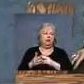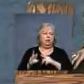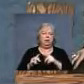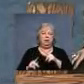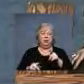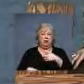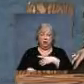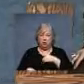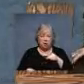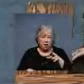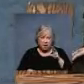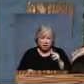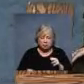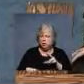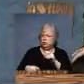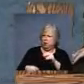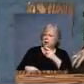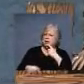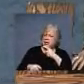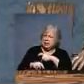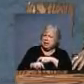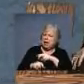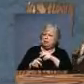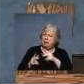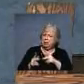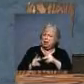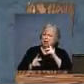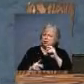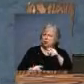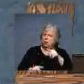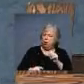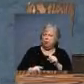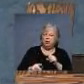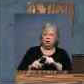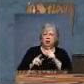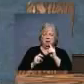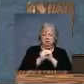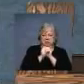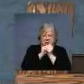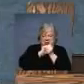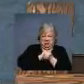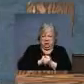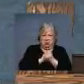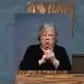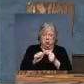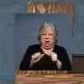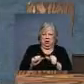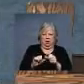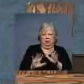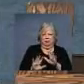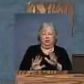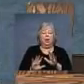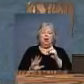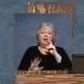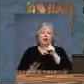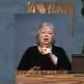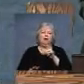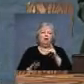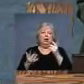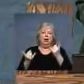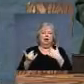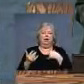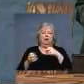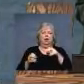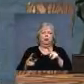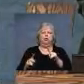said, no, there's a time and a place for them. But have them so congested in one area. So I think that Little Rock has the opportunity